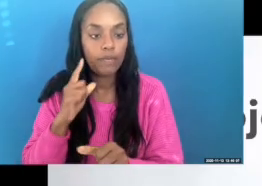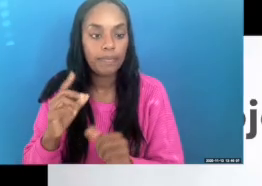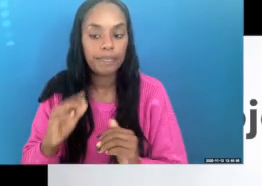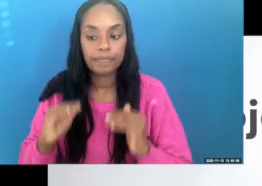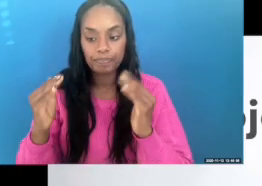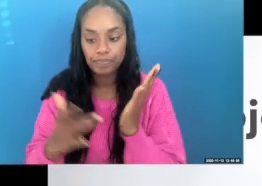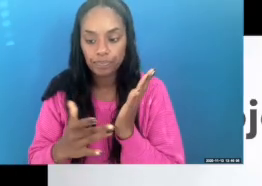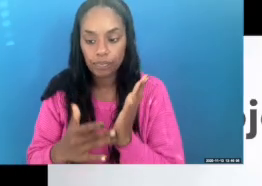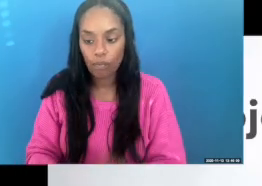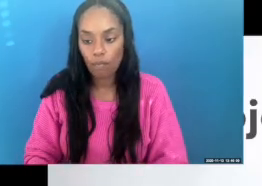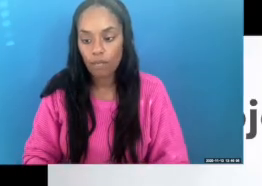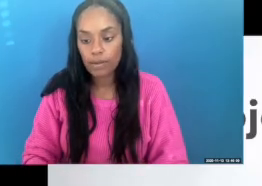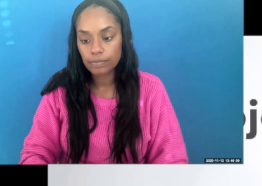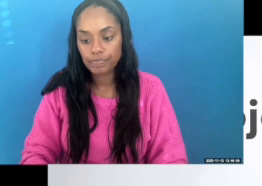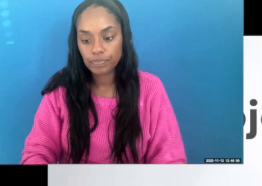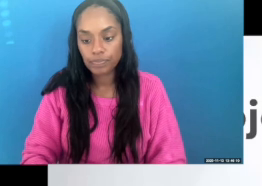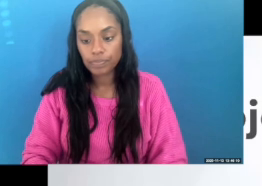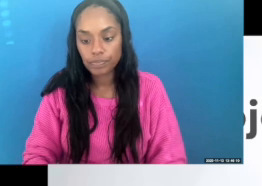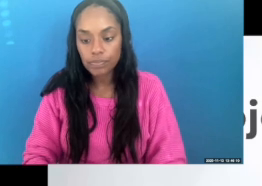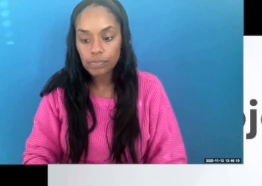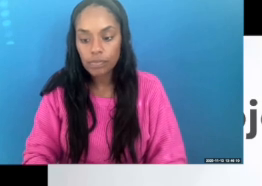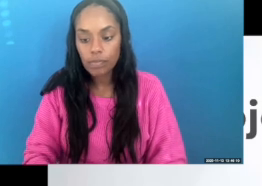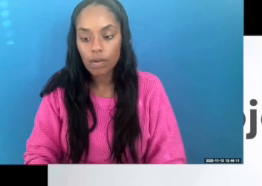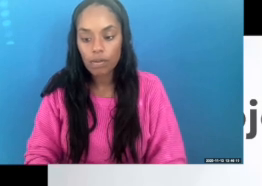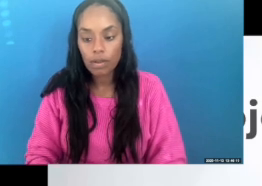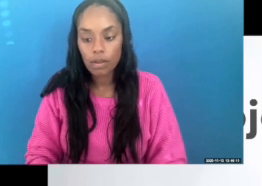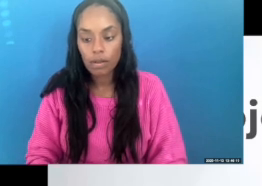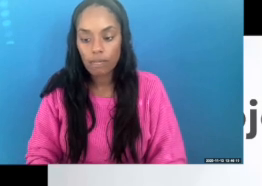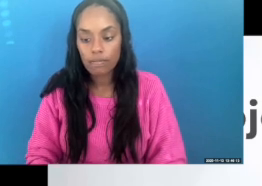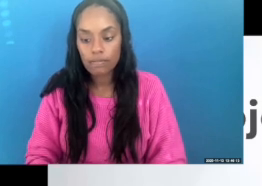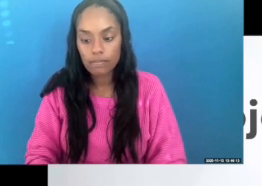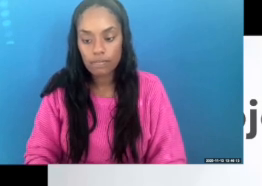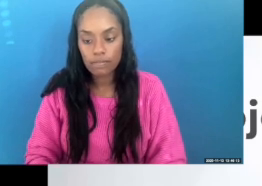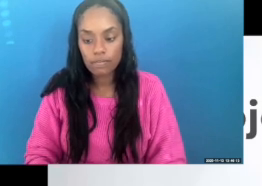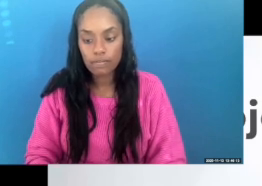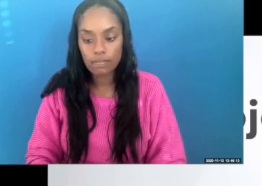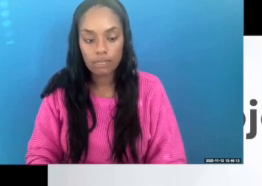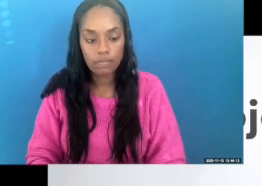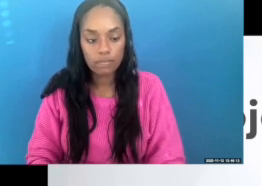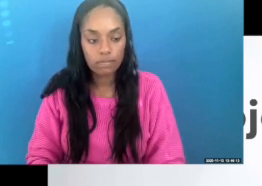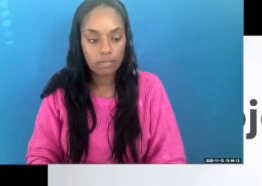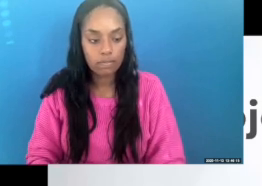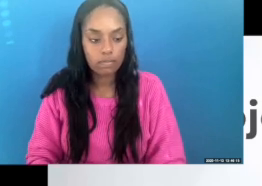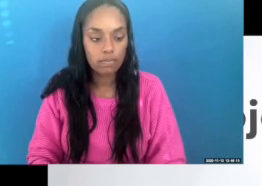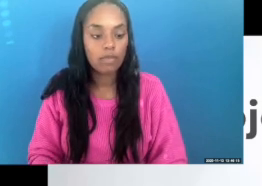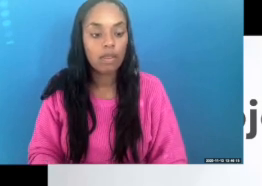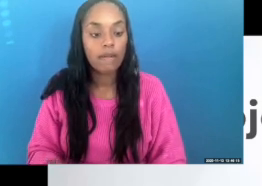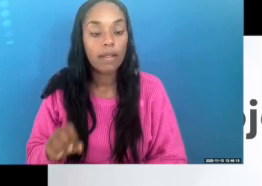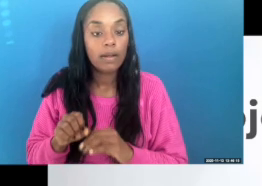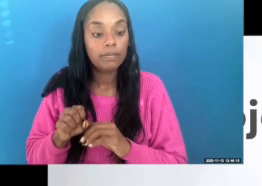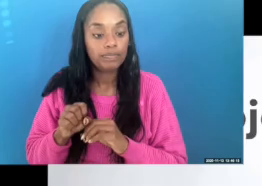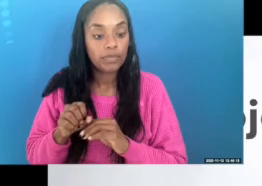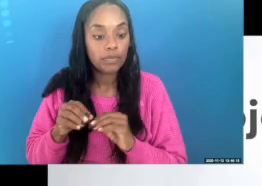22-23. $100 million annually for SHIFT would help continue supporting the next generation of advanced technology vehicles and